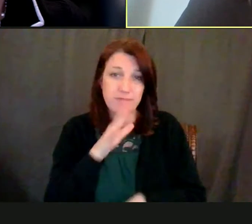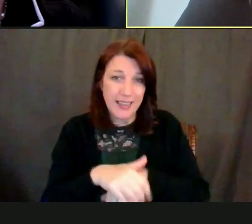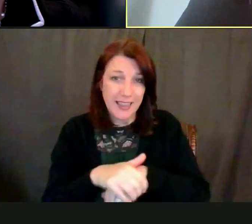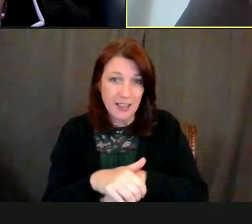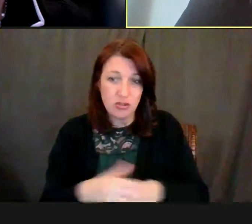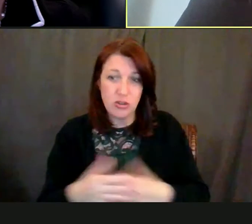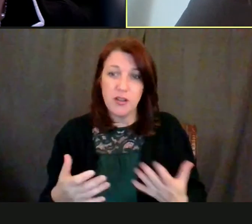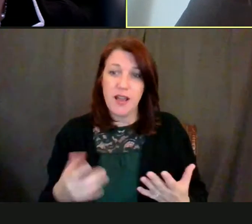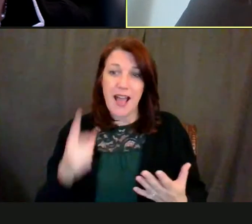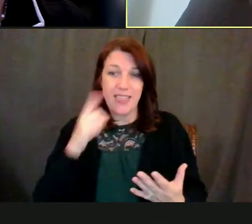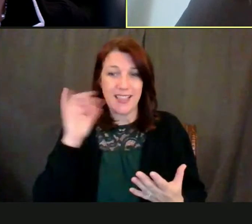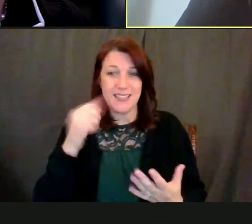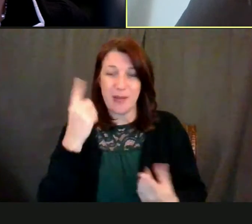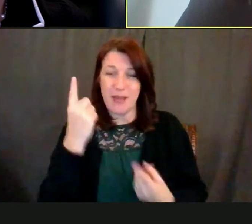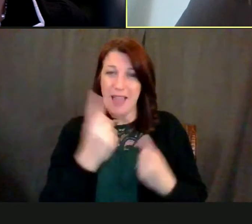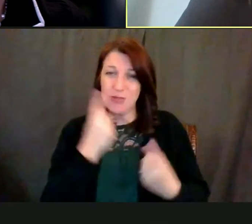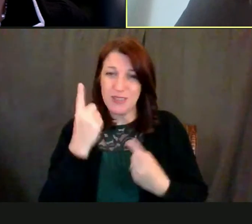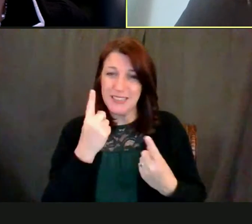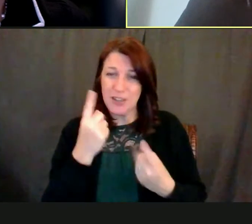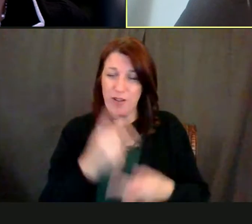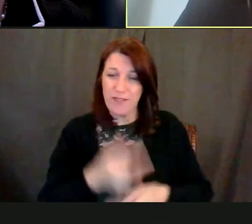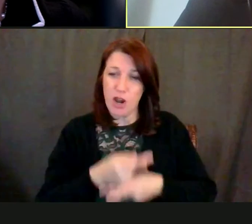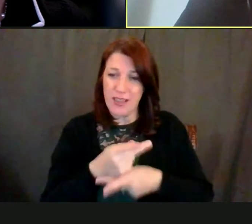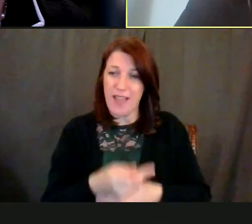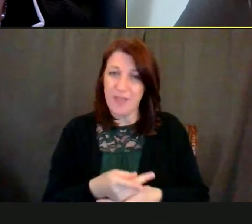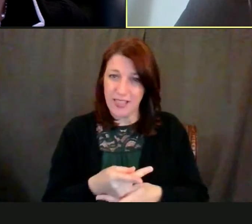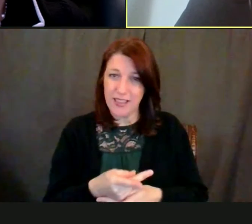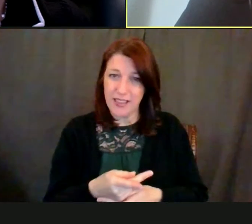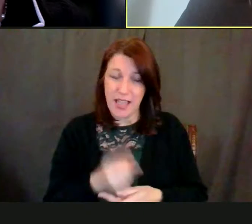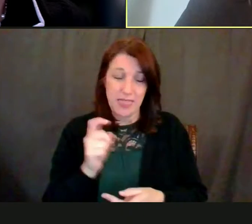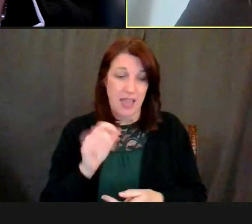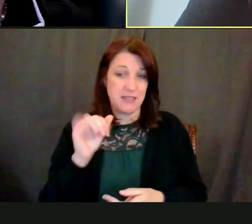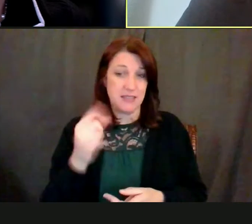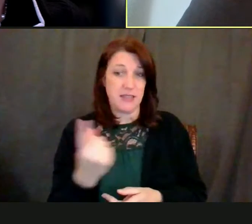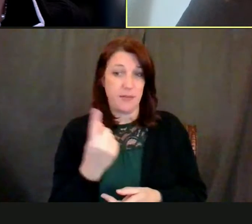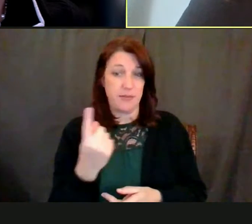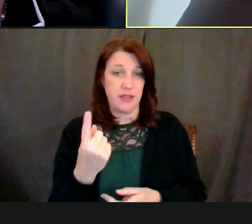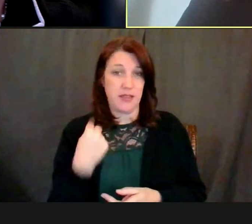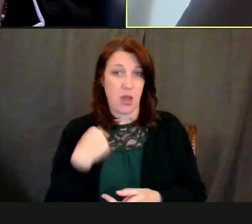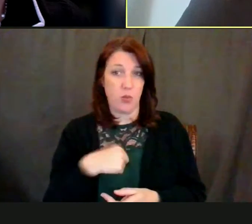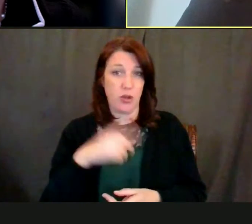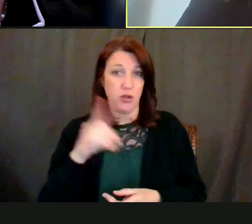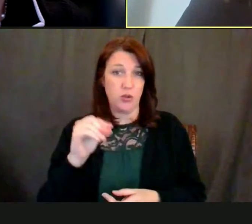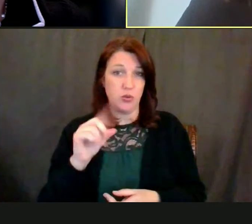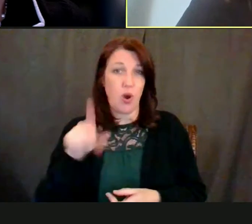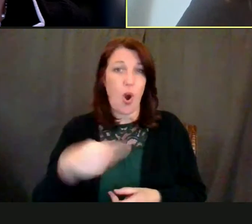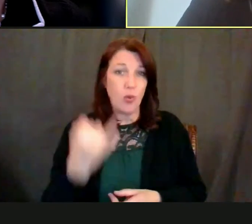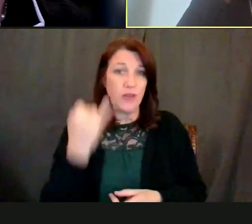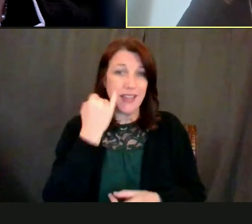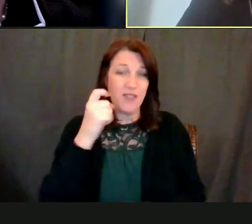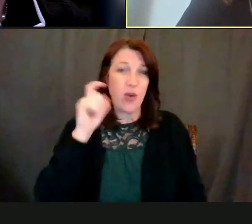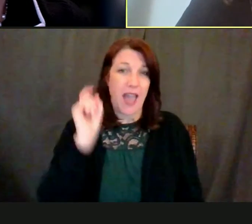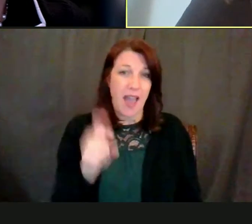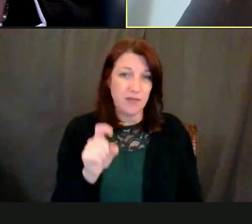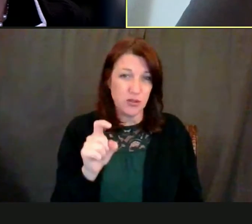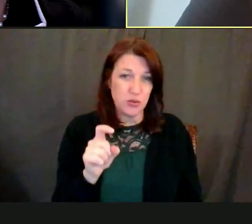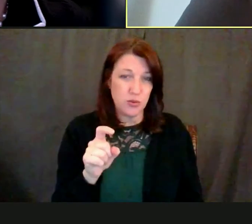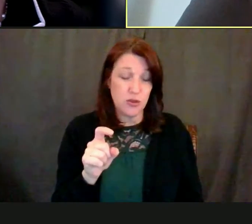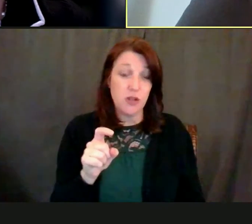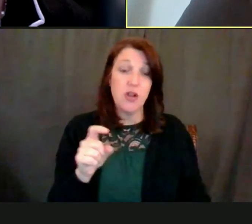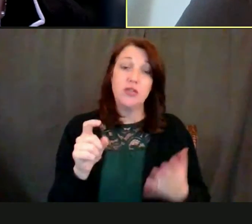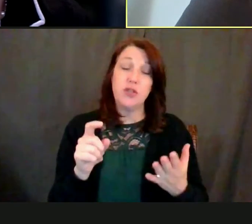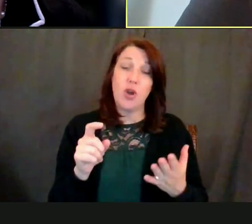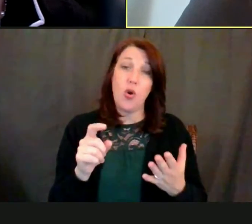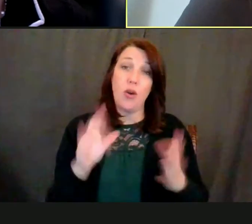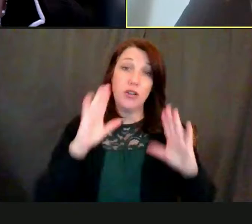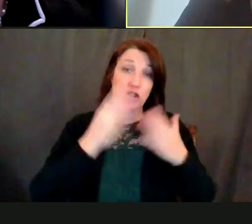it's something that you have to consider very carefully. And I think this is something that we do only when we have to. So in general, our